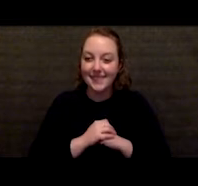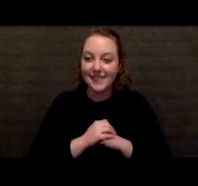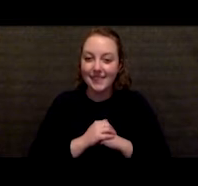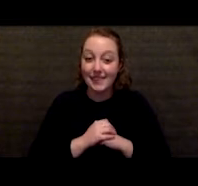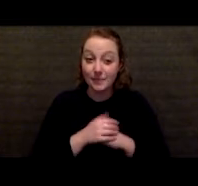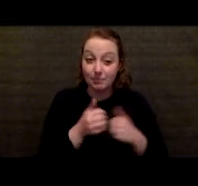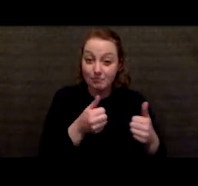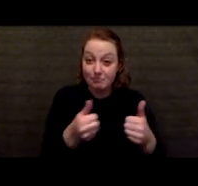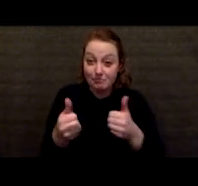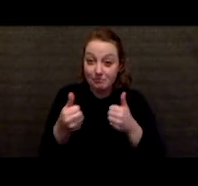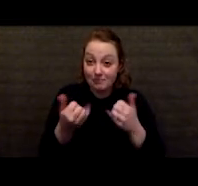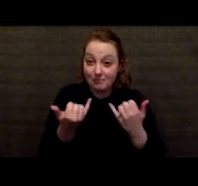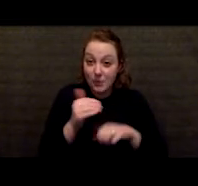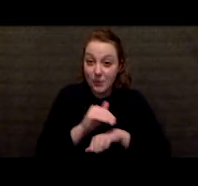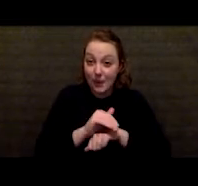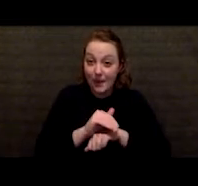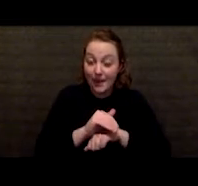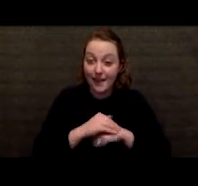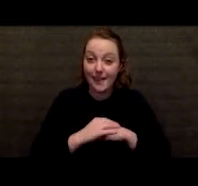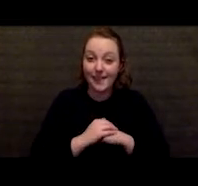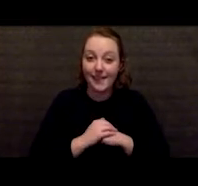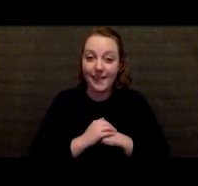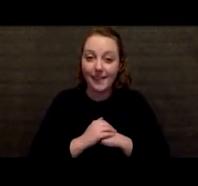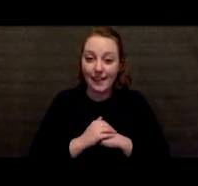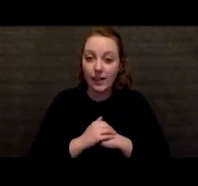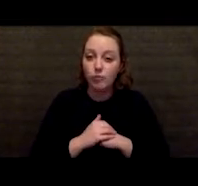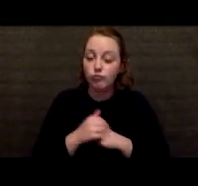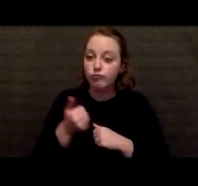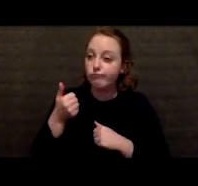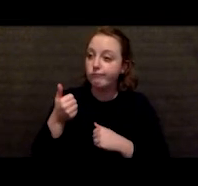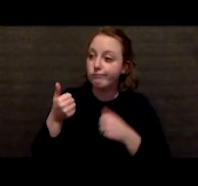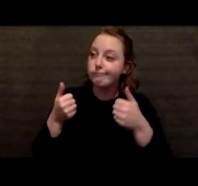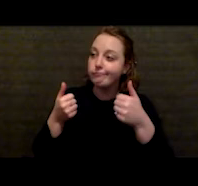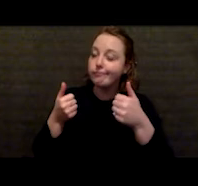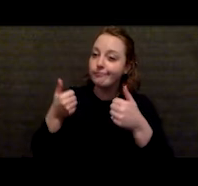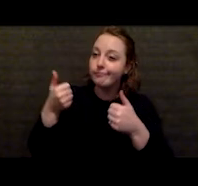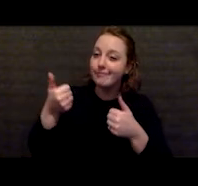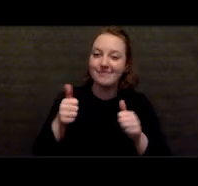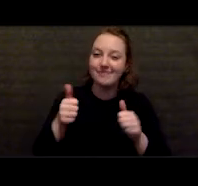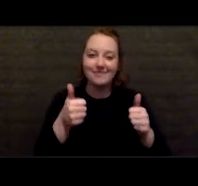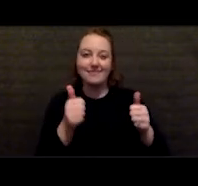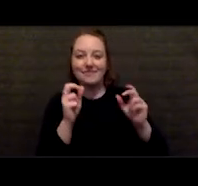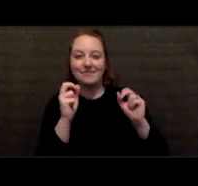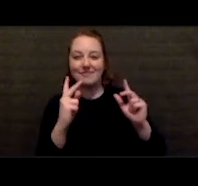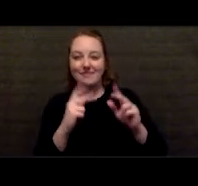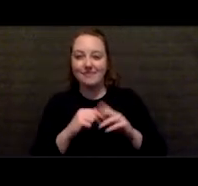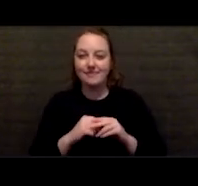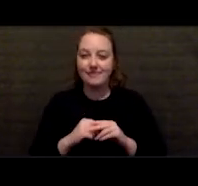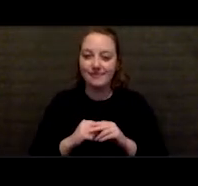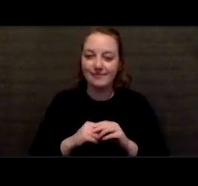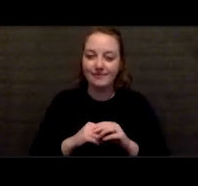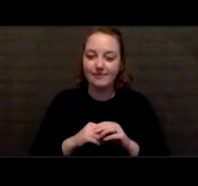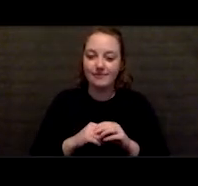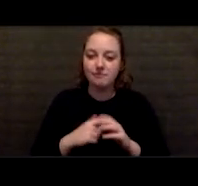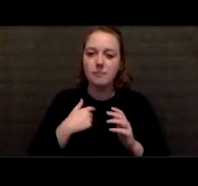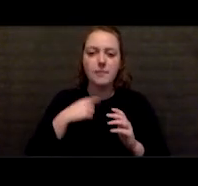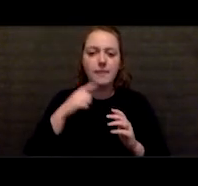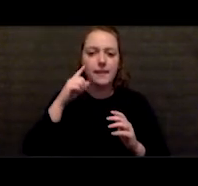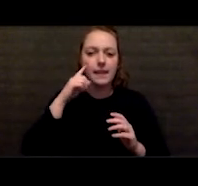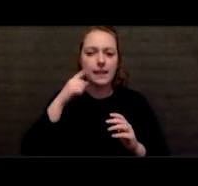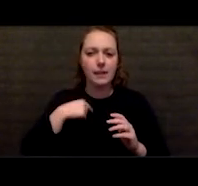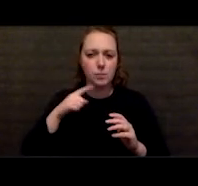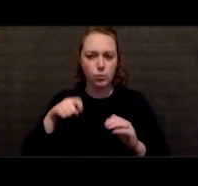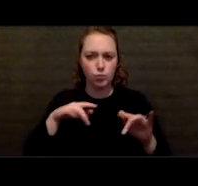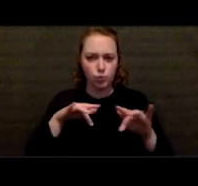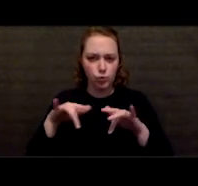How's everybody doing tonight? Good. Hi there. Good. Okay. I think I think I'm supposed to be